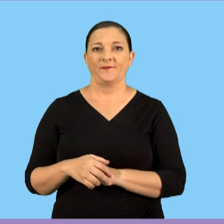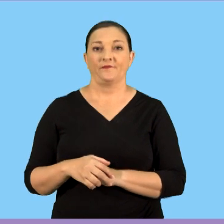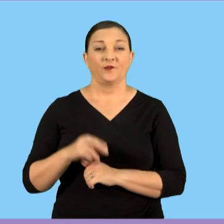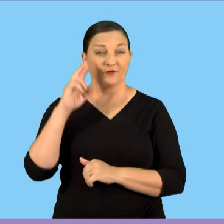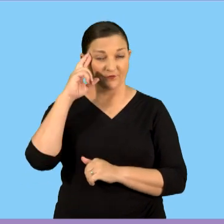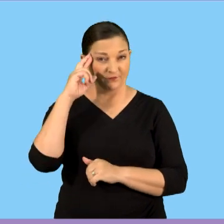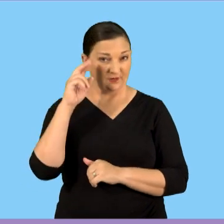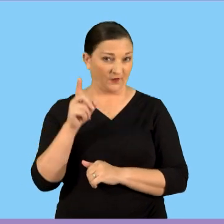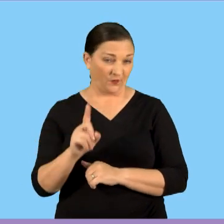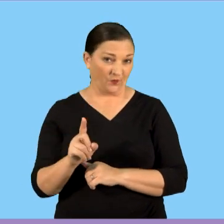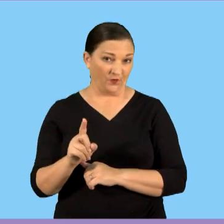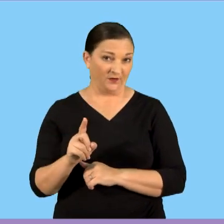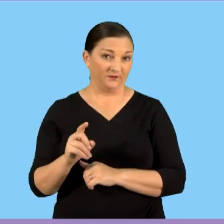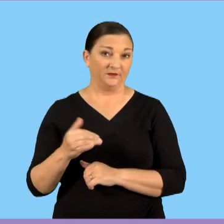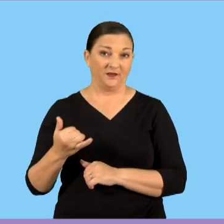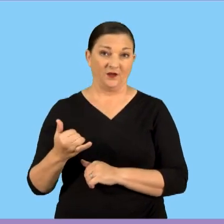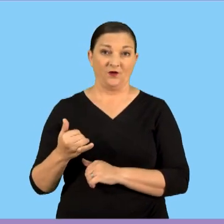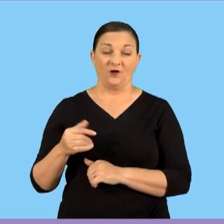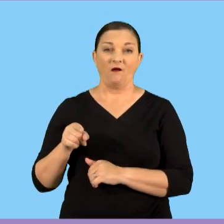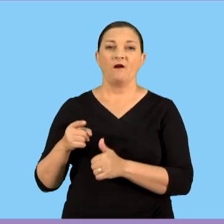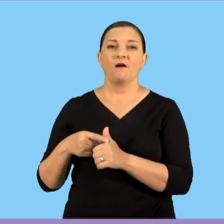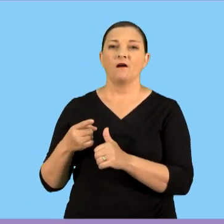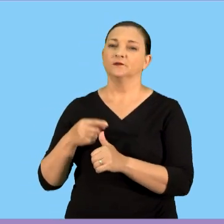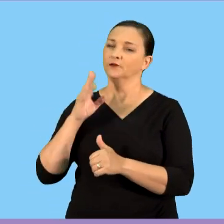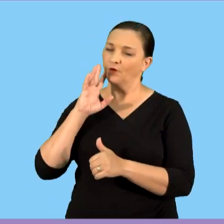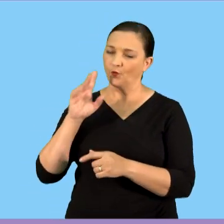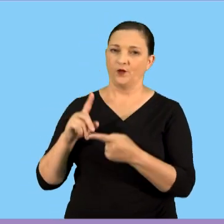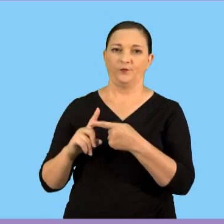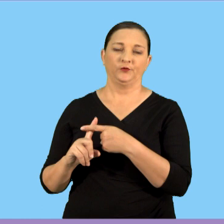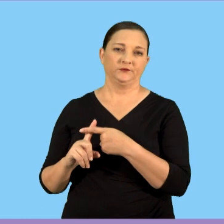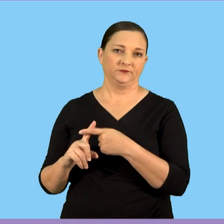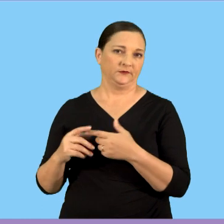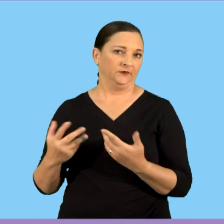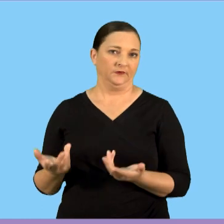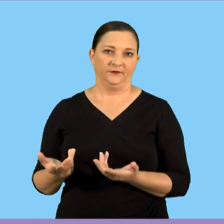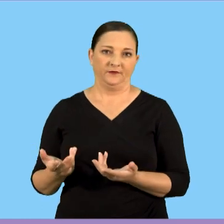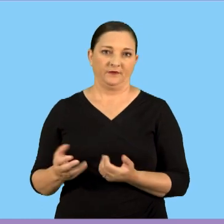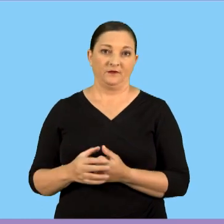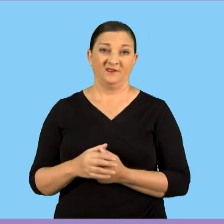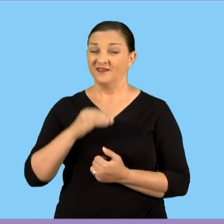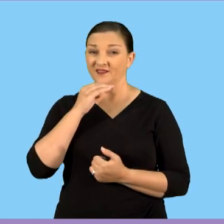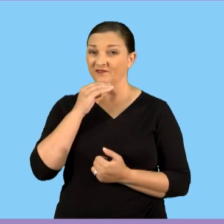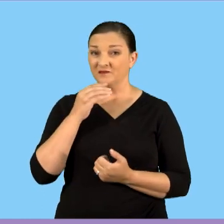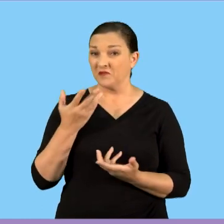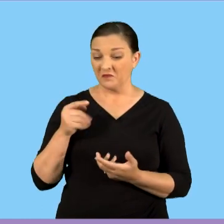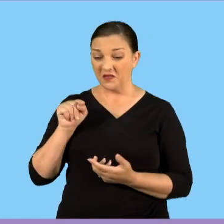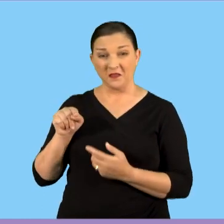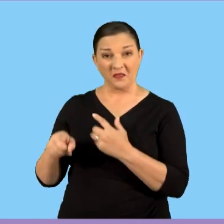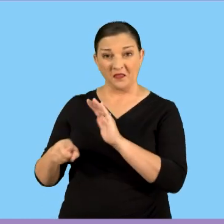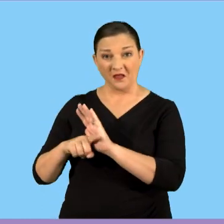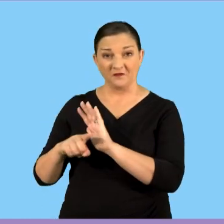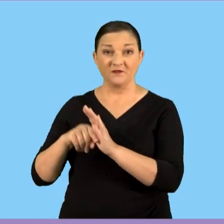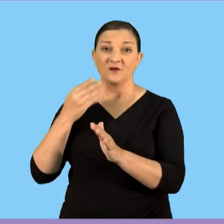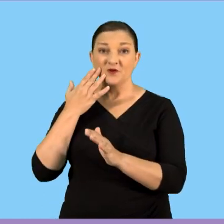5 multiplied by 5, remember, we are squaring, the answer is going to be positive. Even if it were a